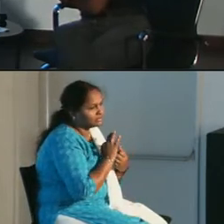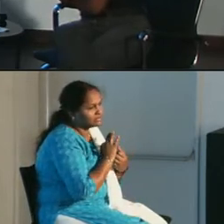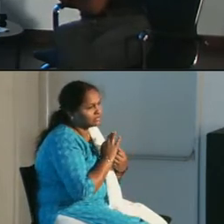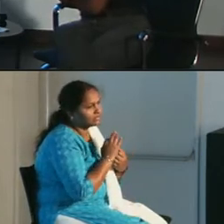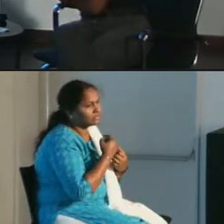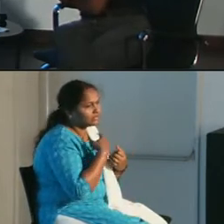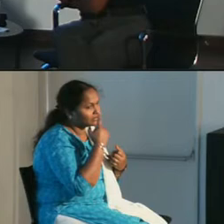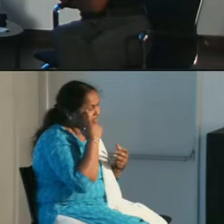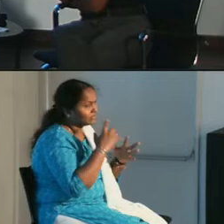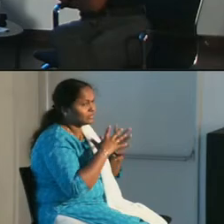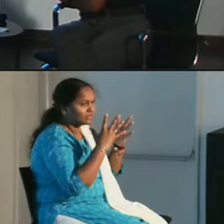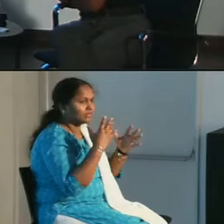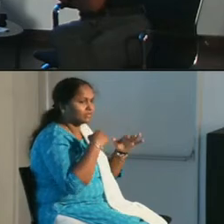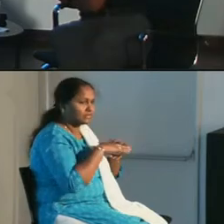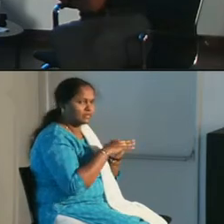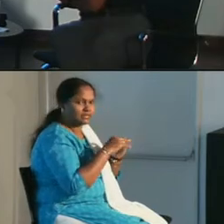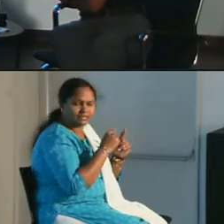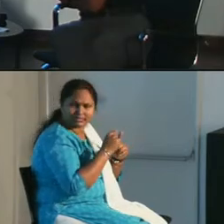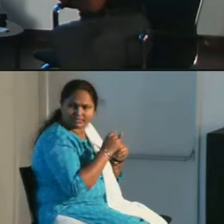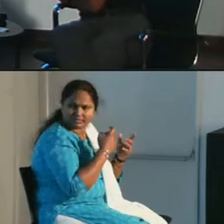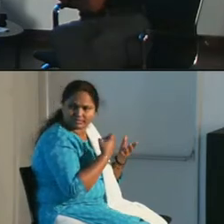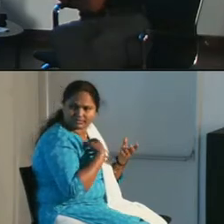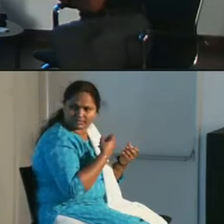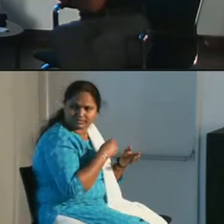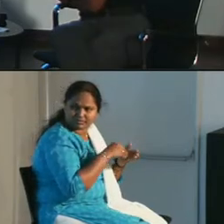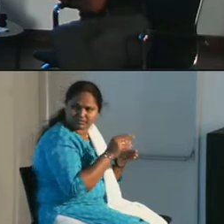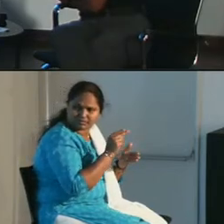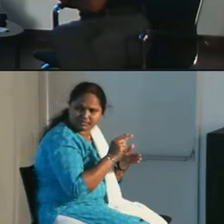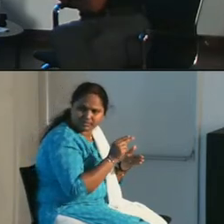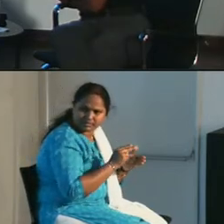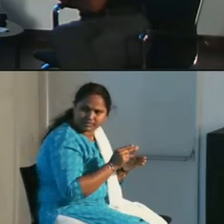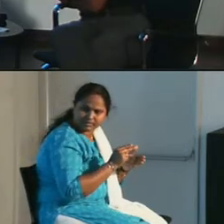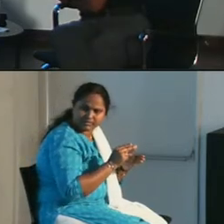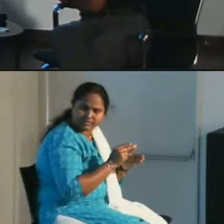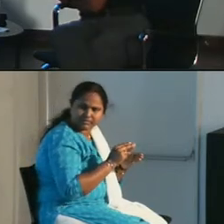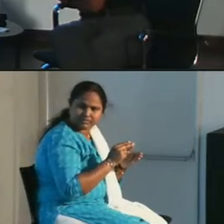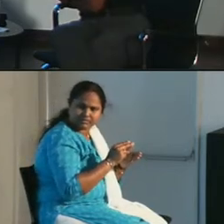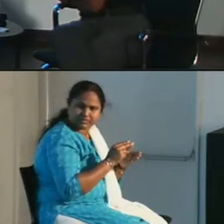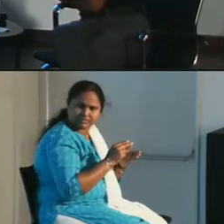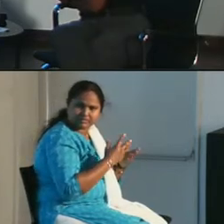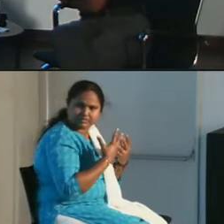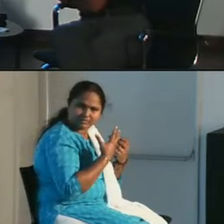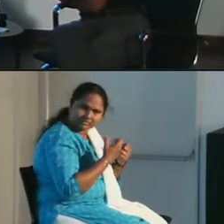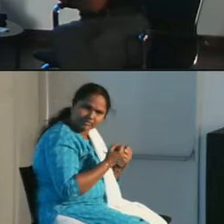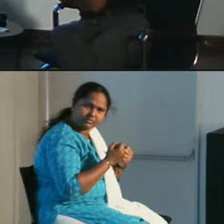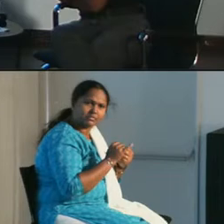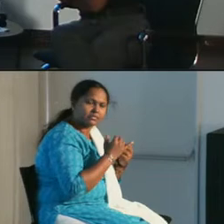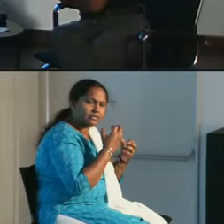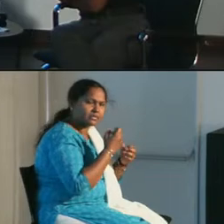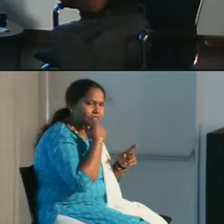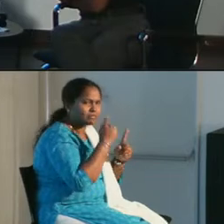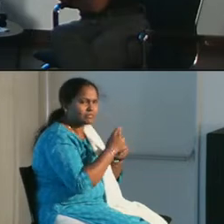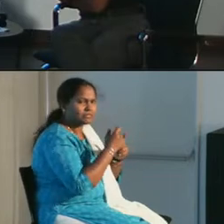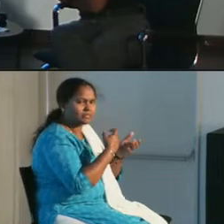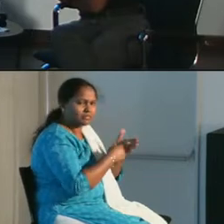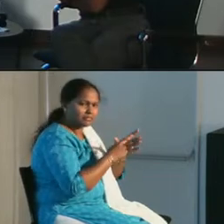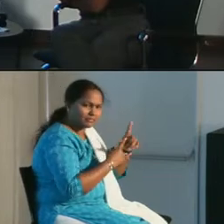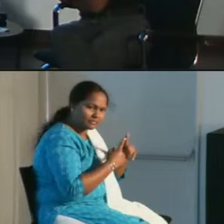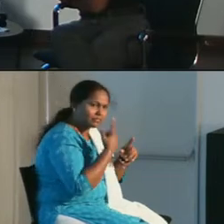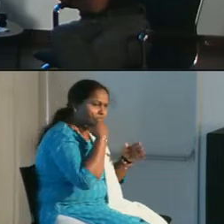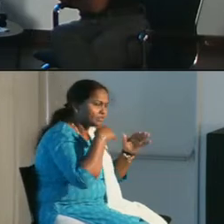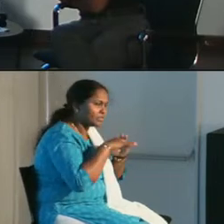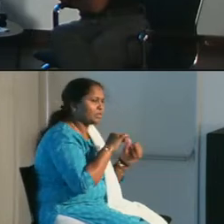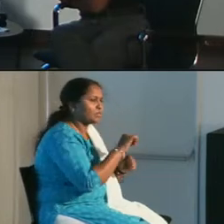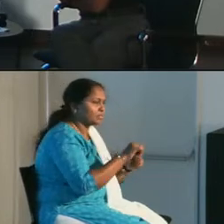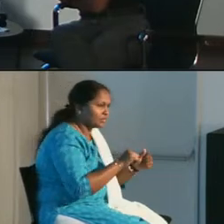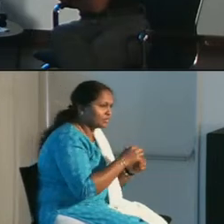I think a lot about impermanence when I paint, and that's also a part of the painting